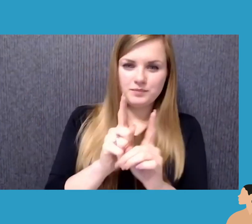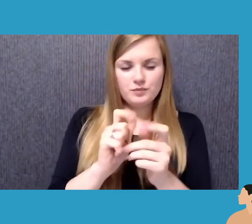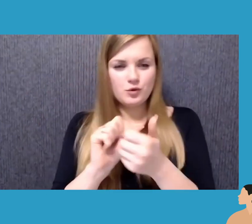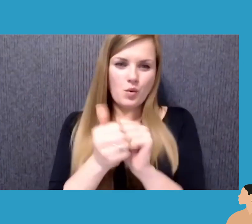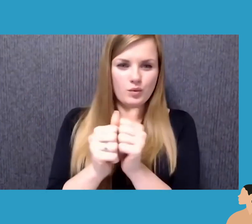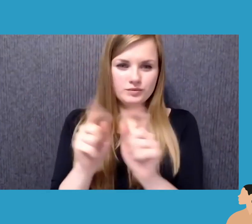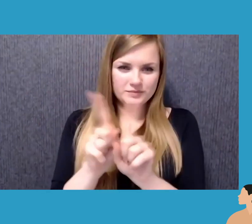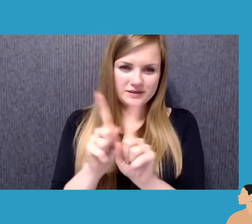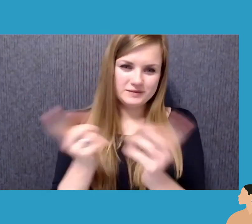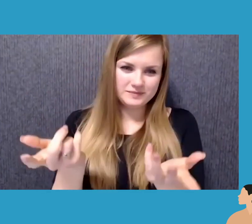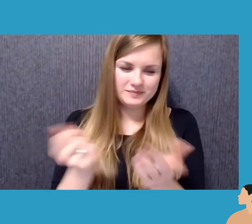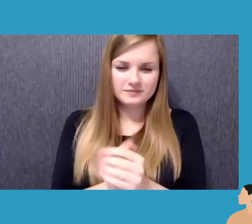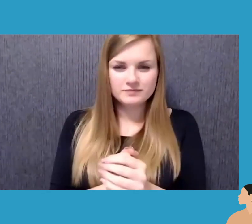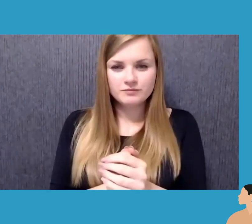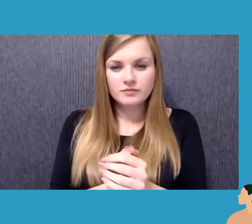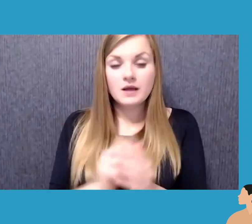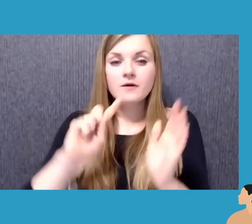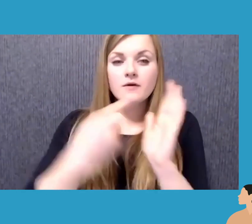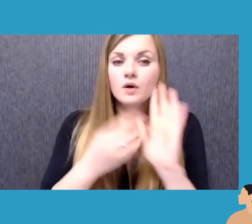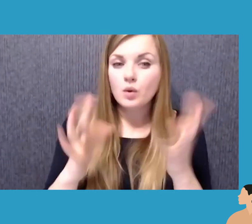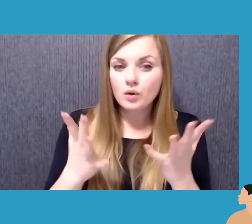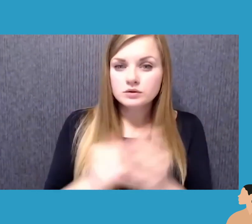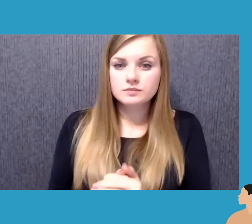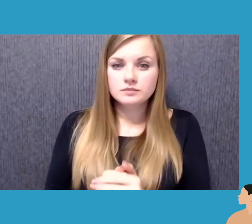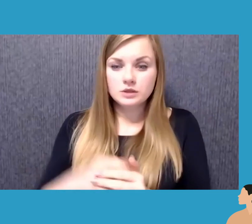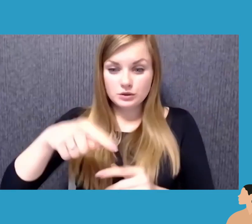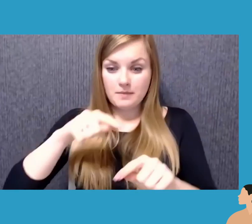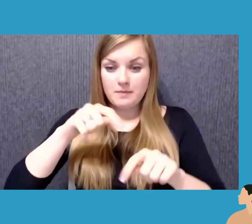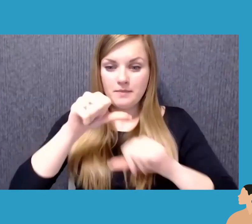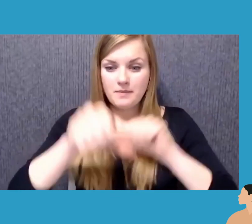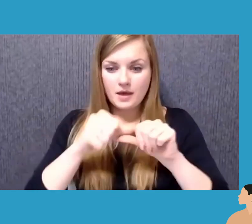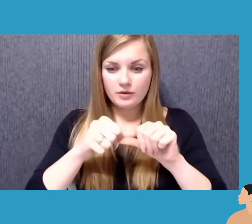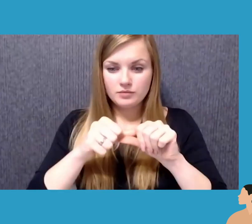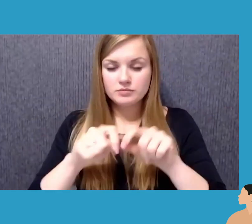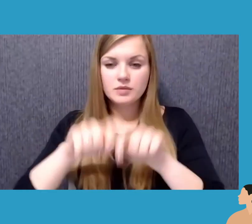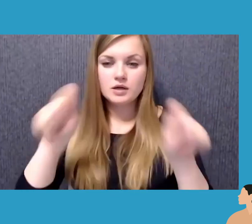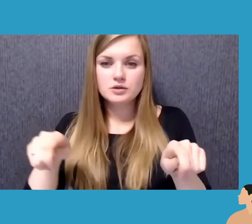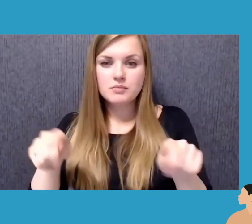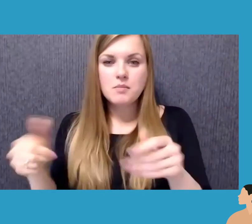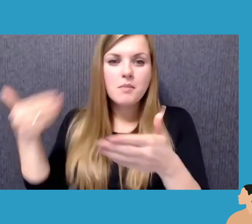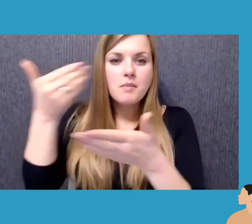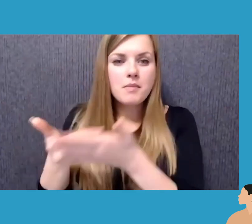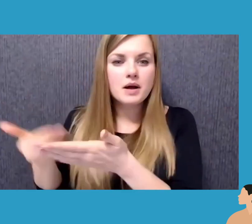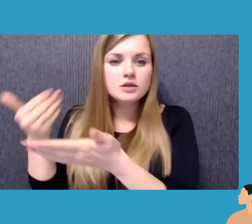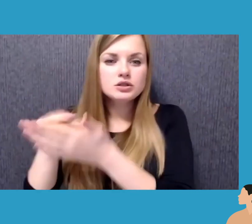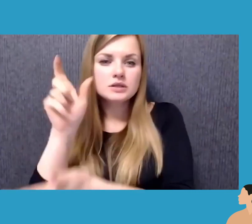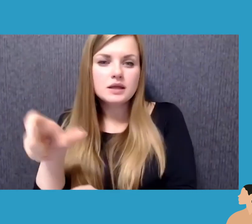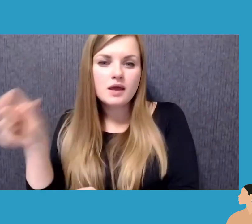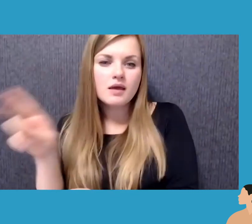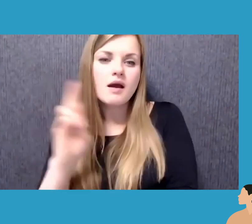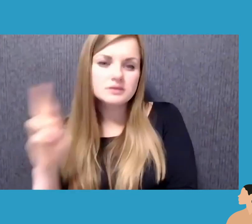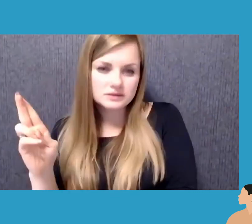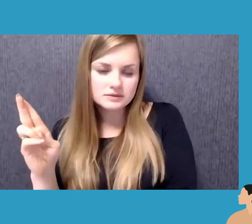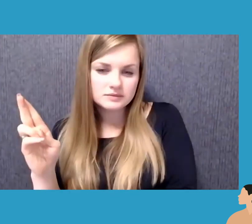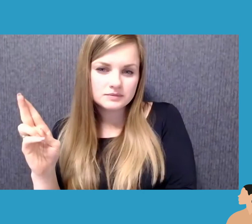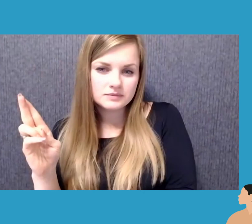question and answers competition. The question is, what